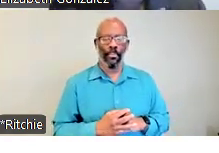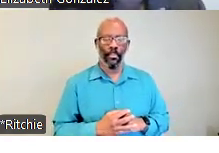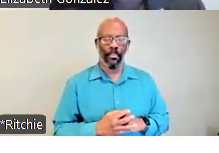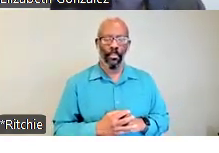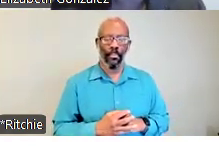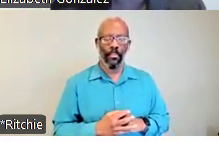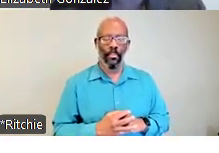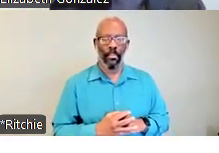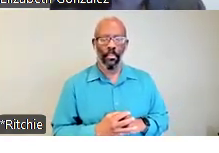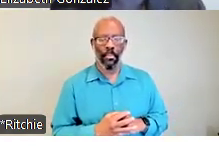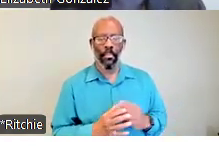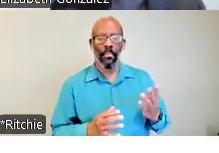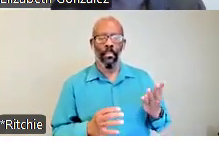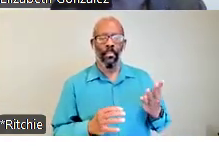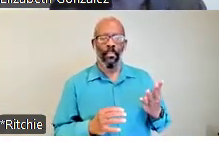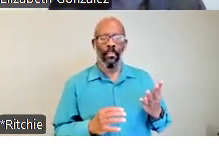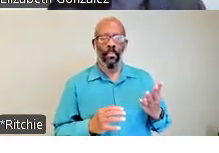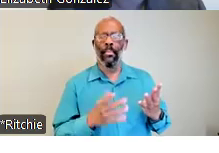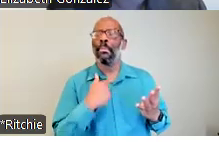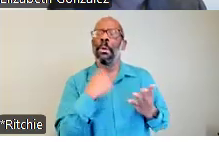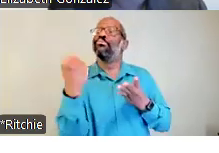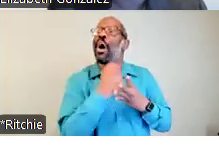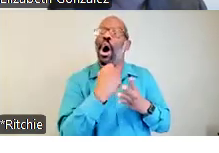have to list it all.